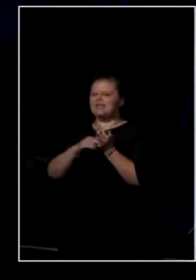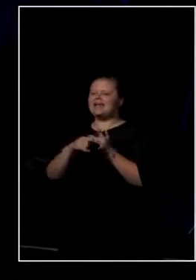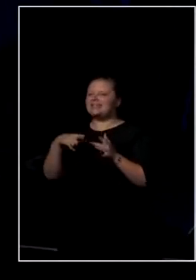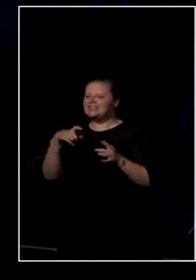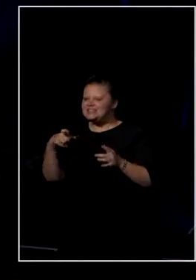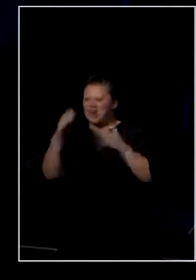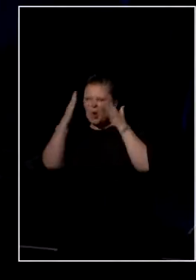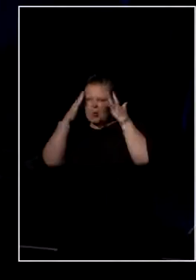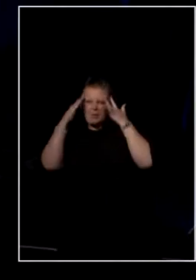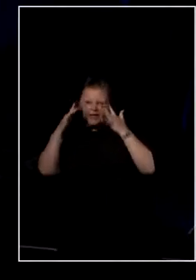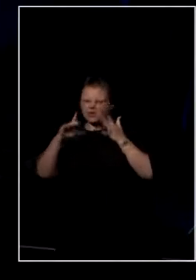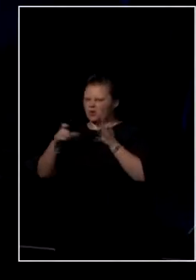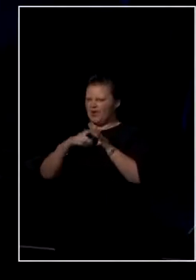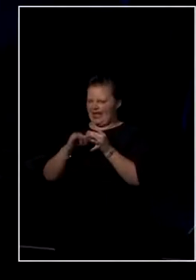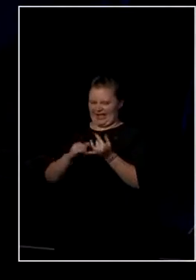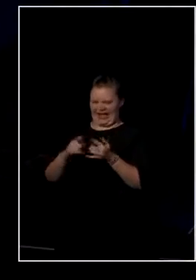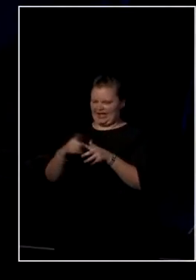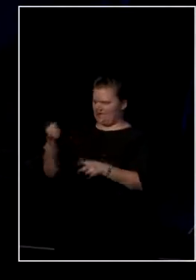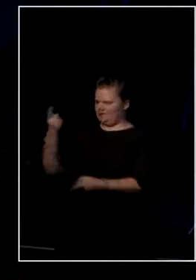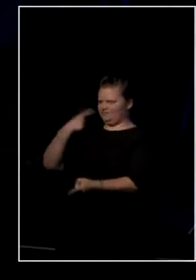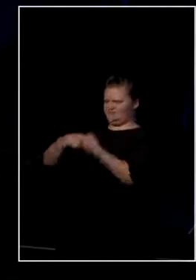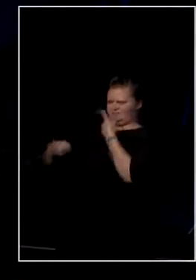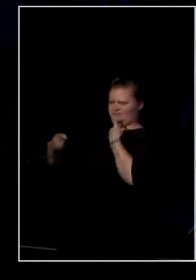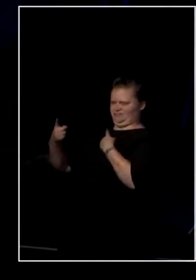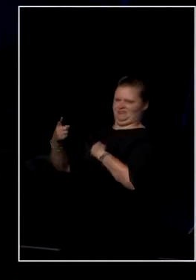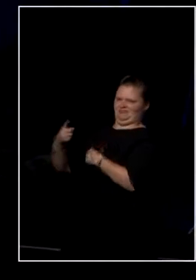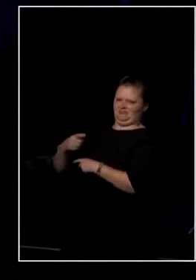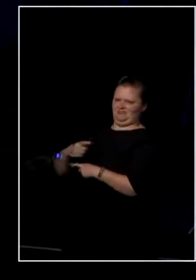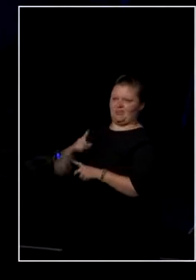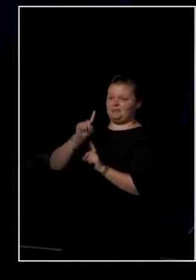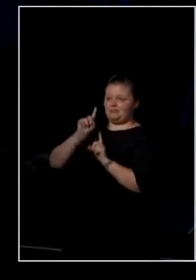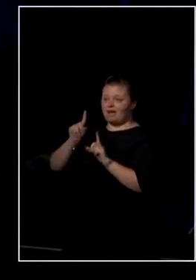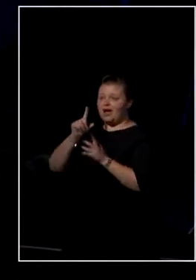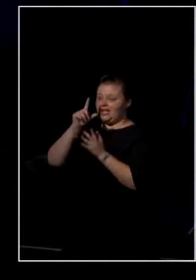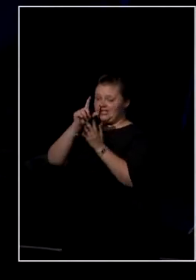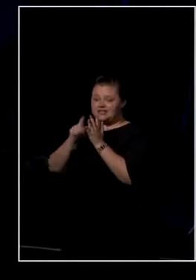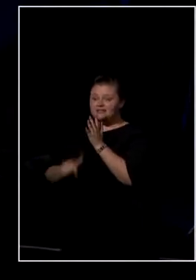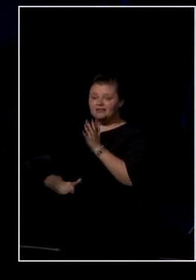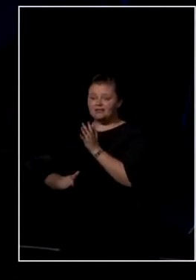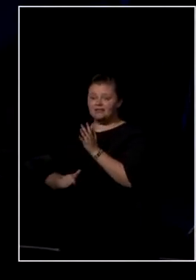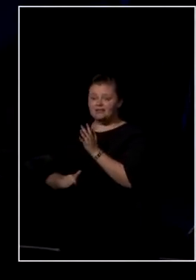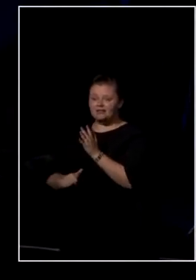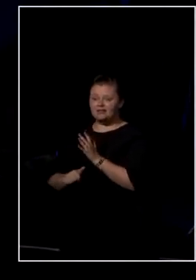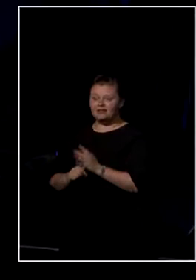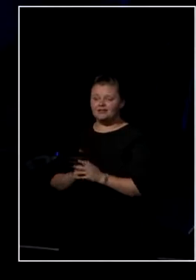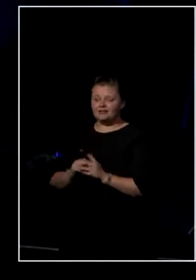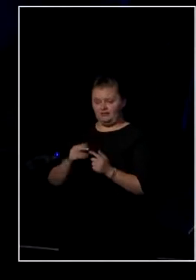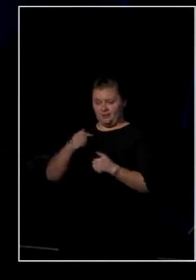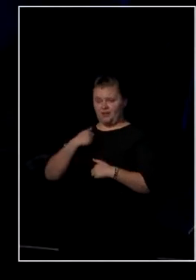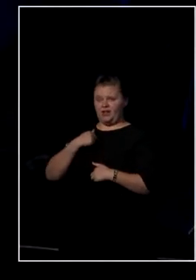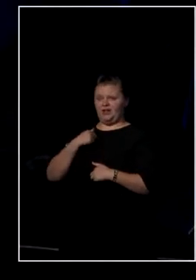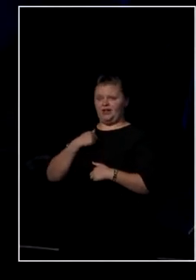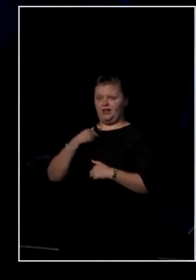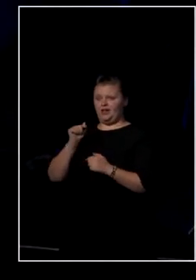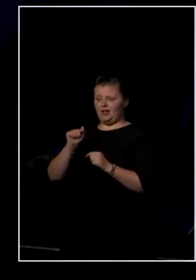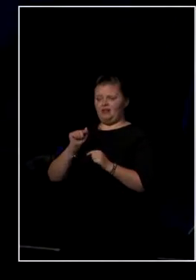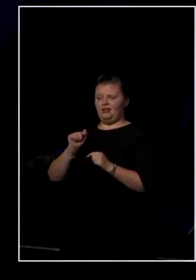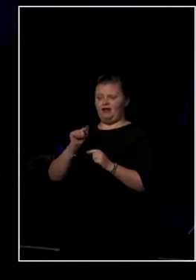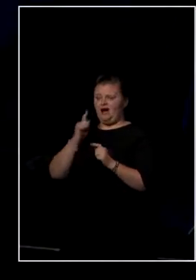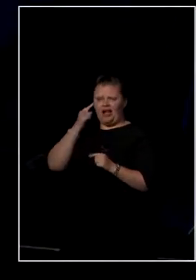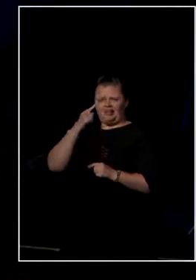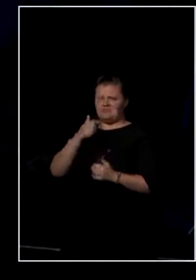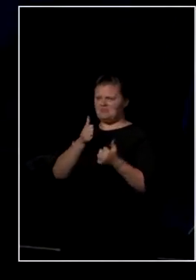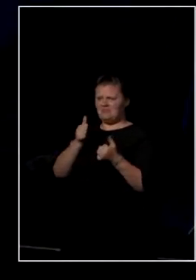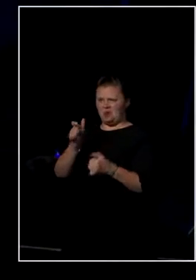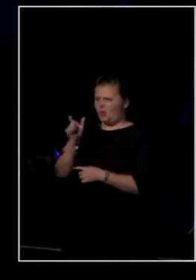We used to get called all those names. But disabilities is like if... Like, to me, I think disabilities is a good